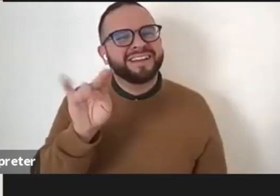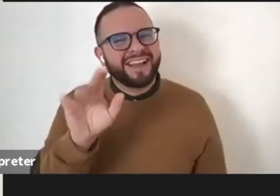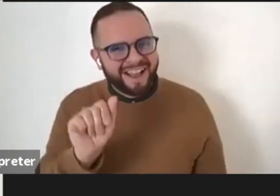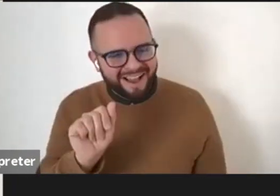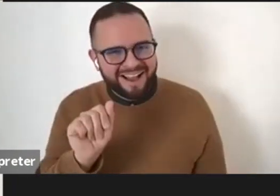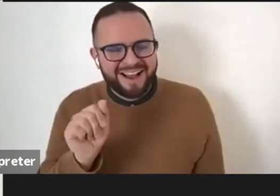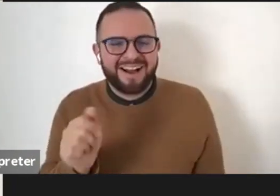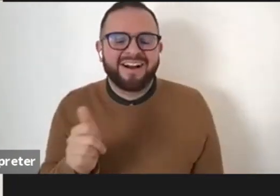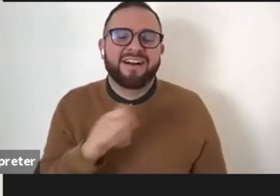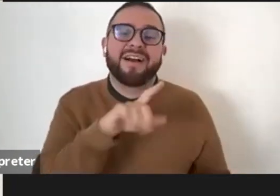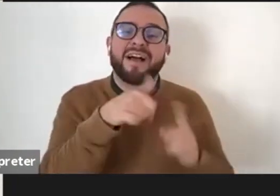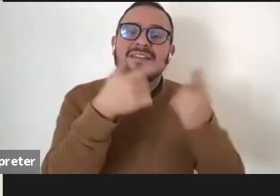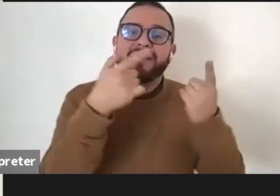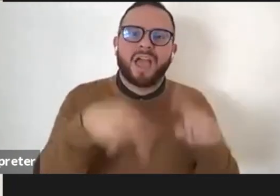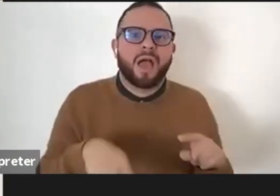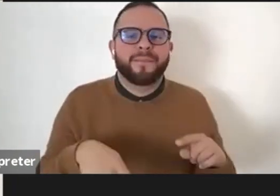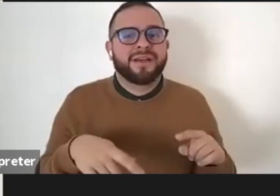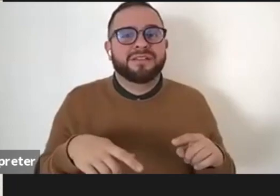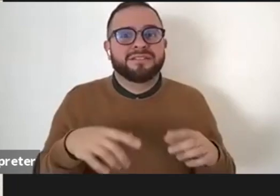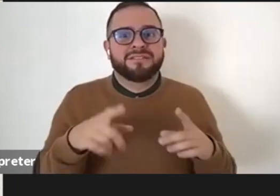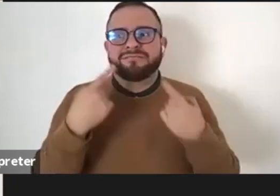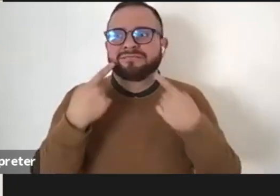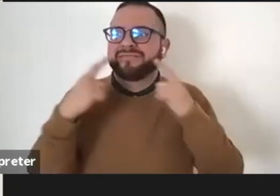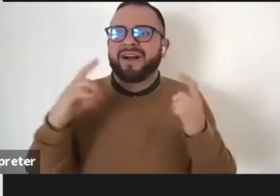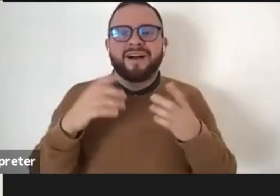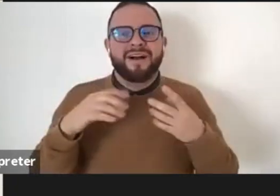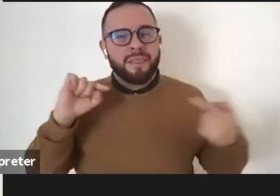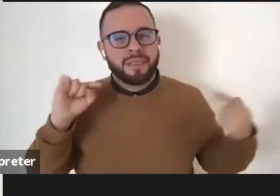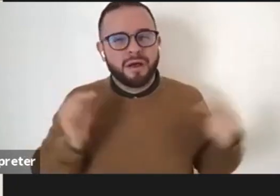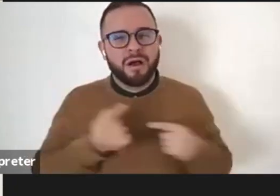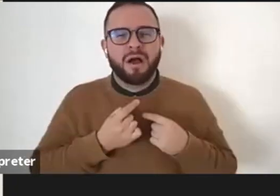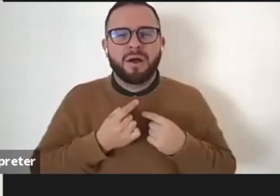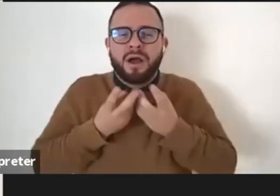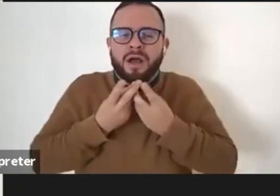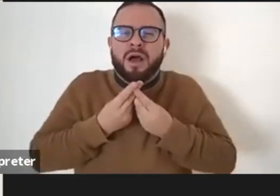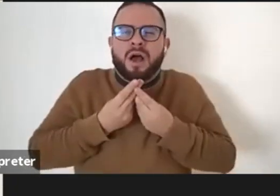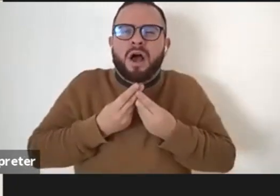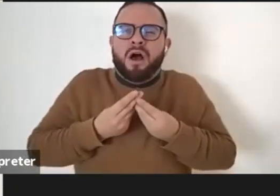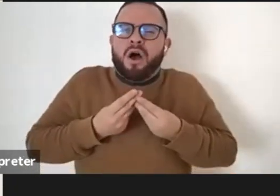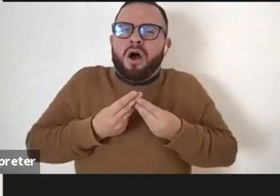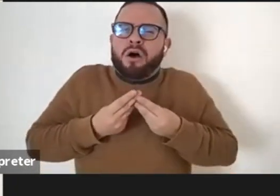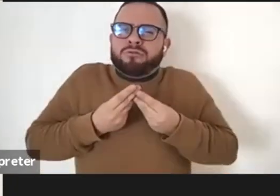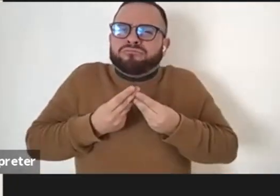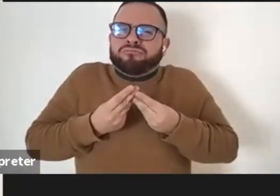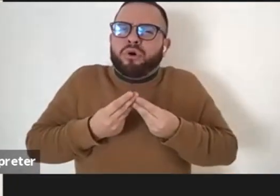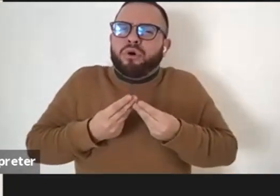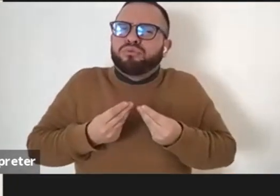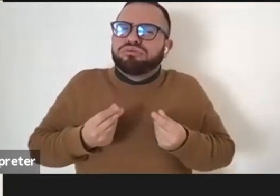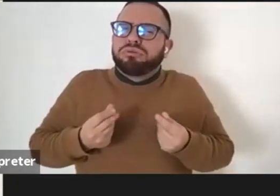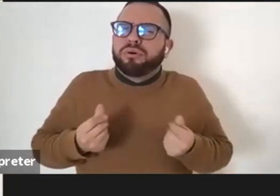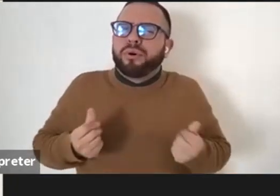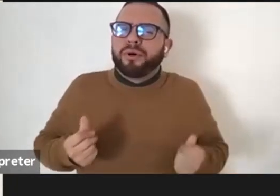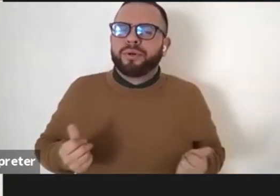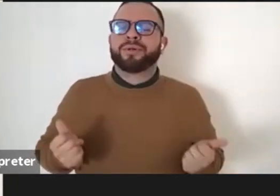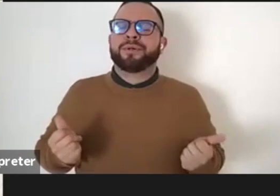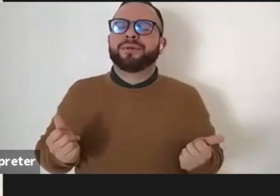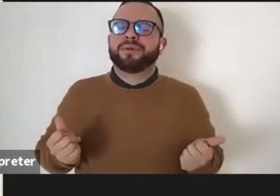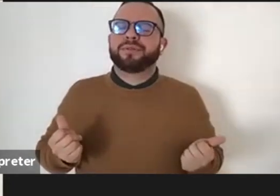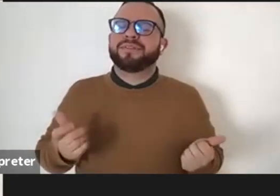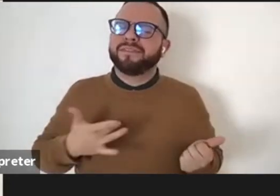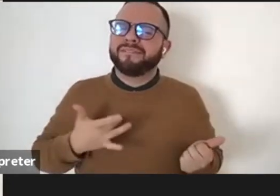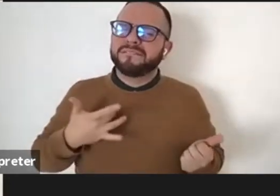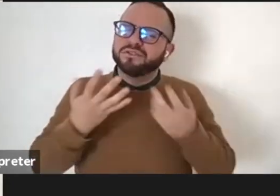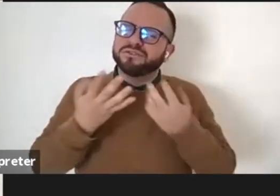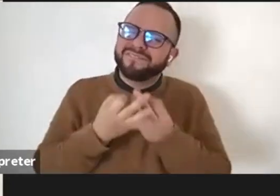from the pain, but at least she feels a little bit more liberated. And so I really